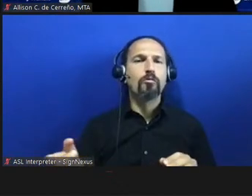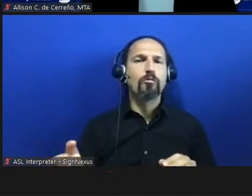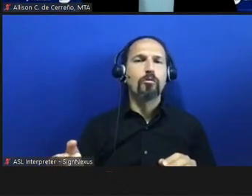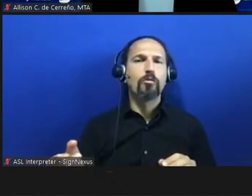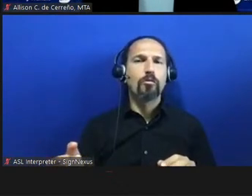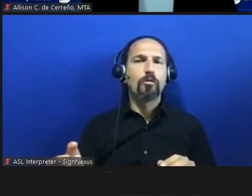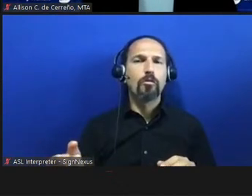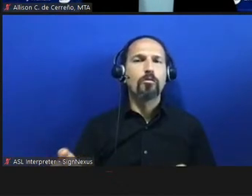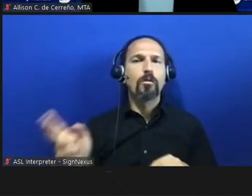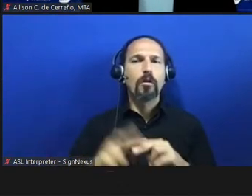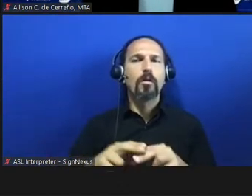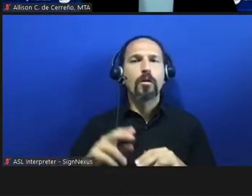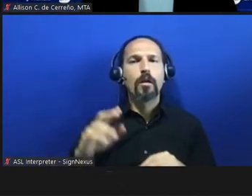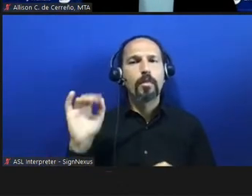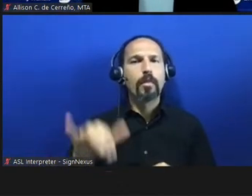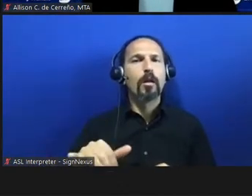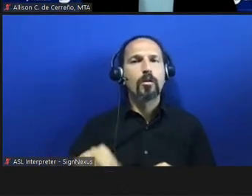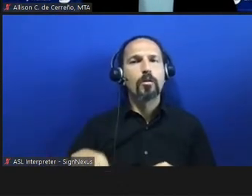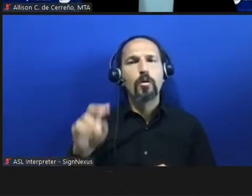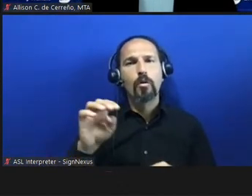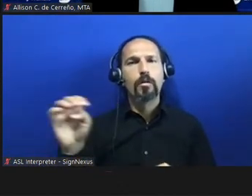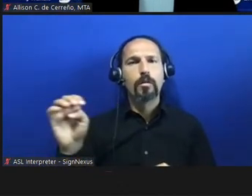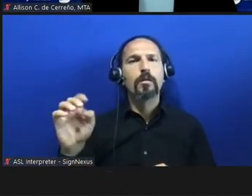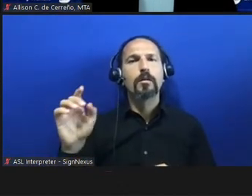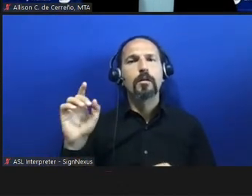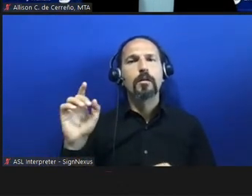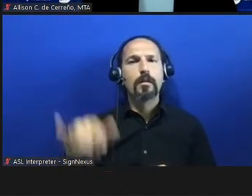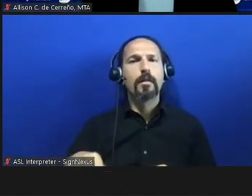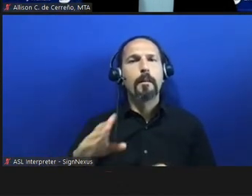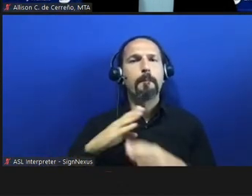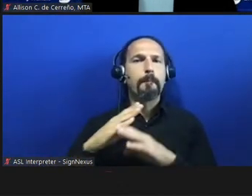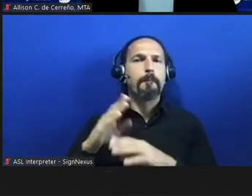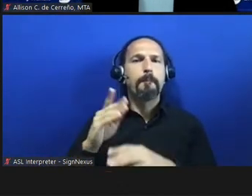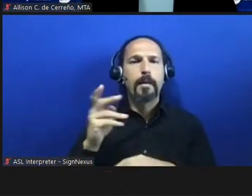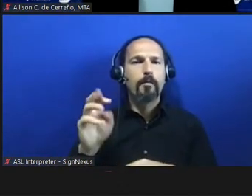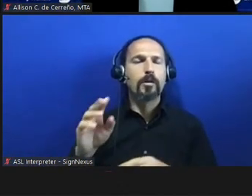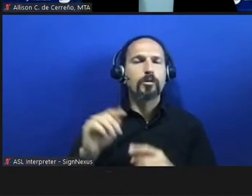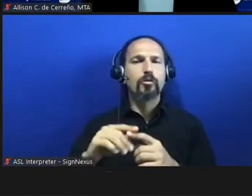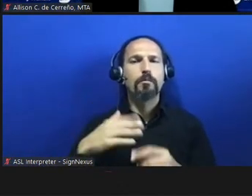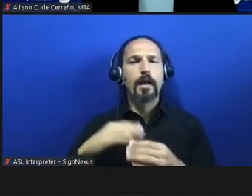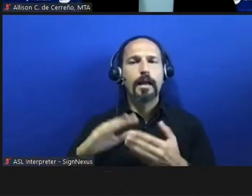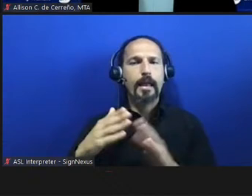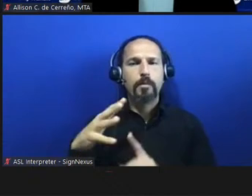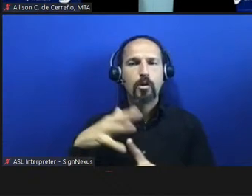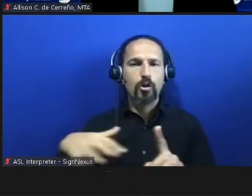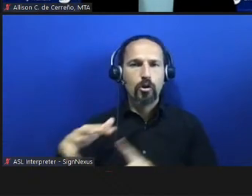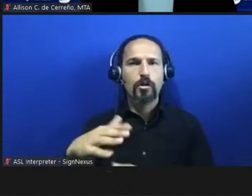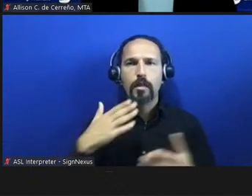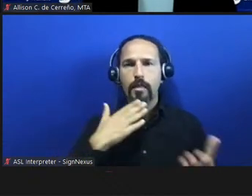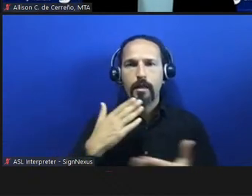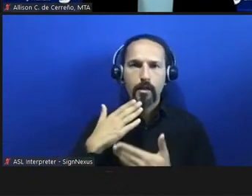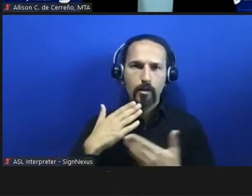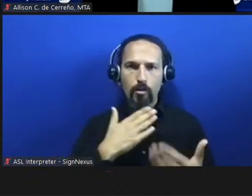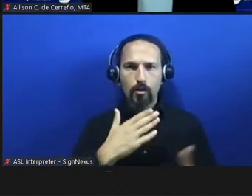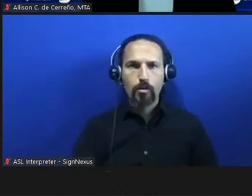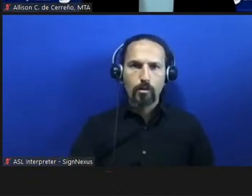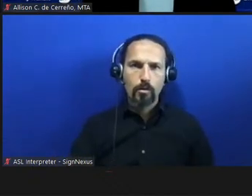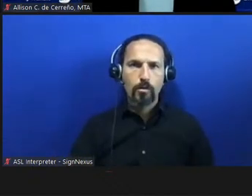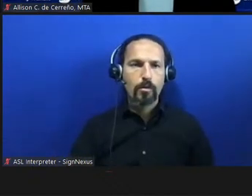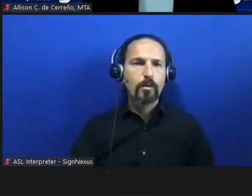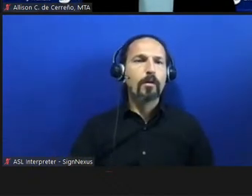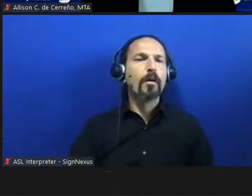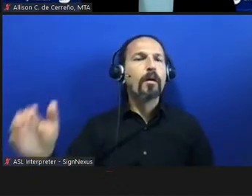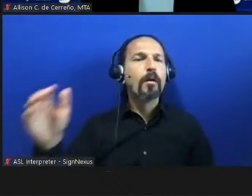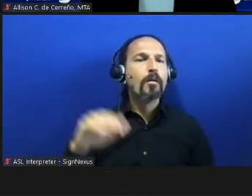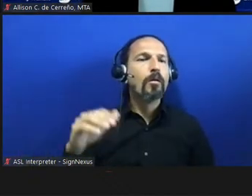in Northern quarter and barrier uh up into my neighborhood thank you you the next speaker